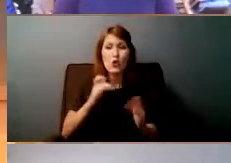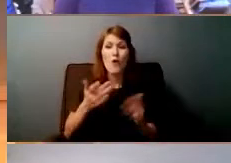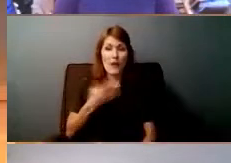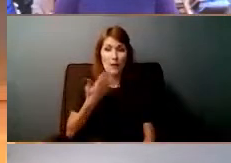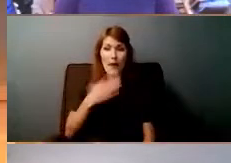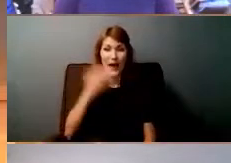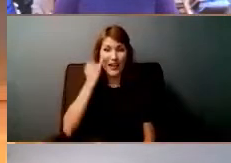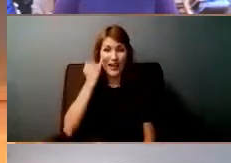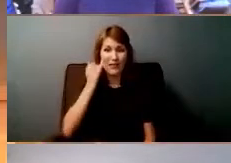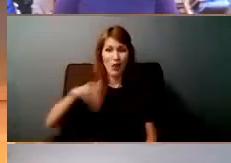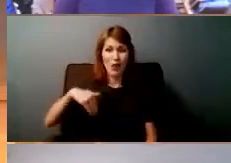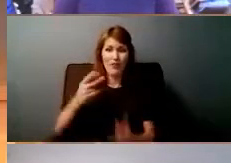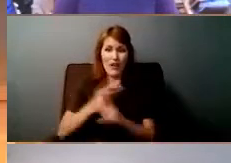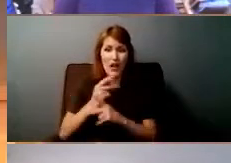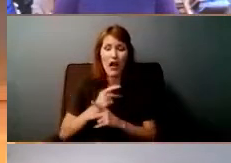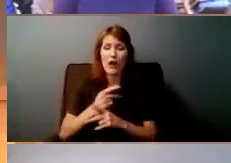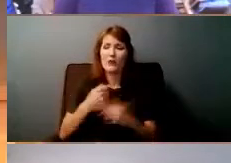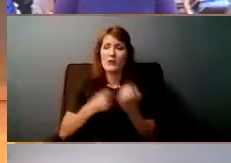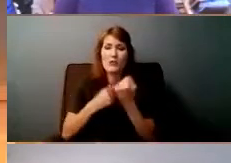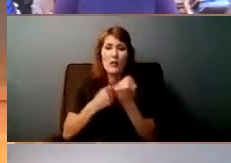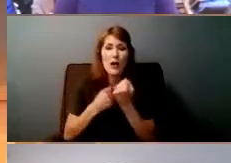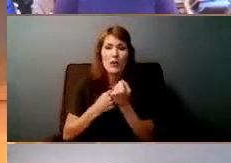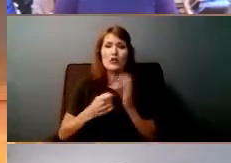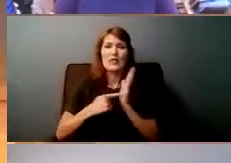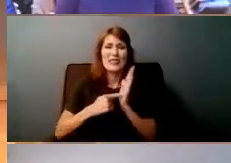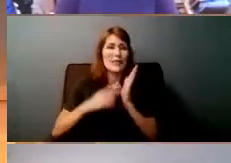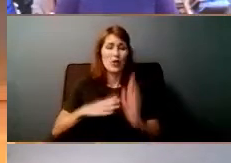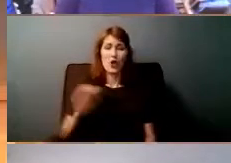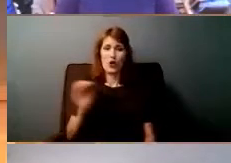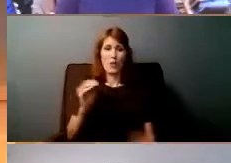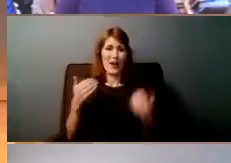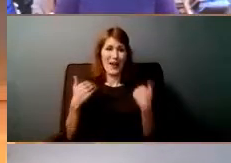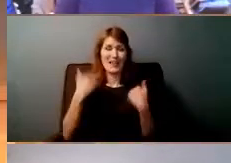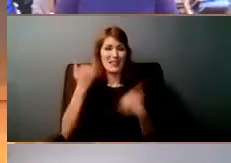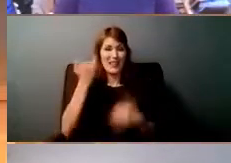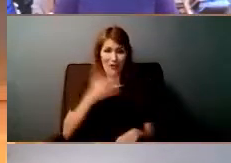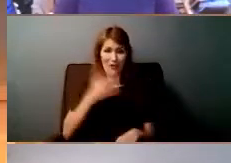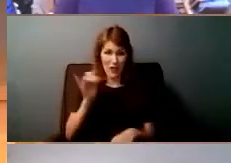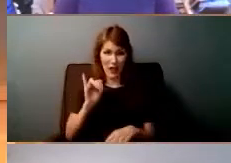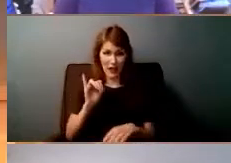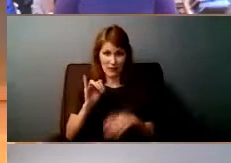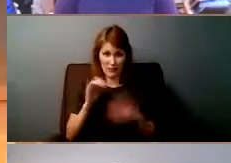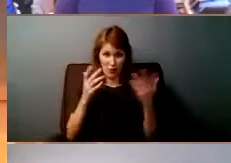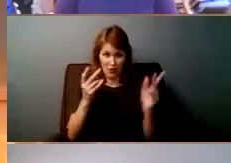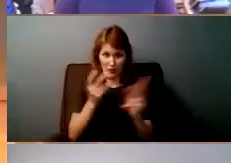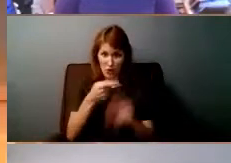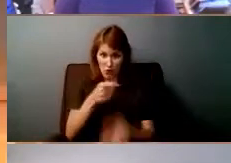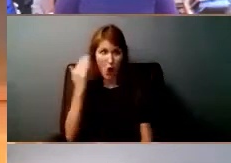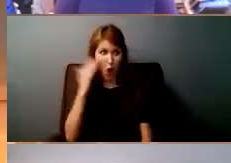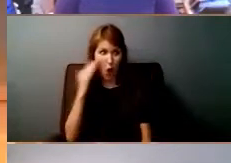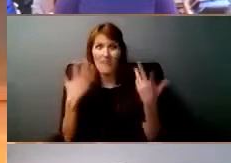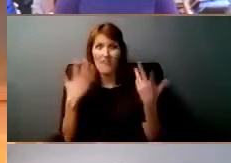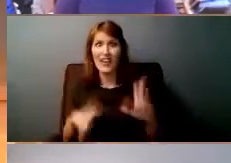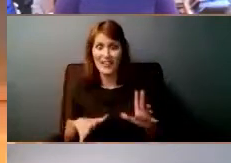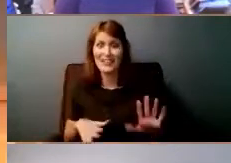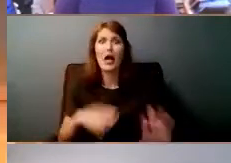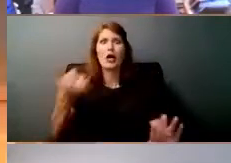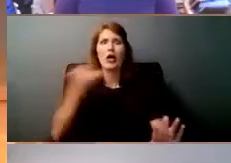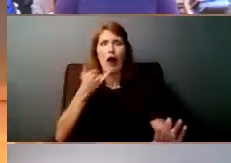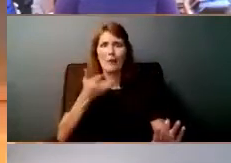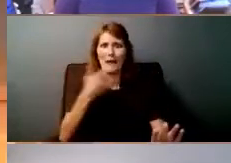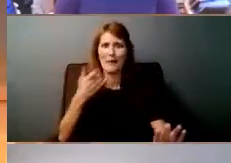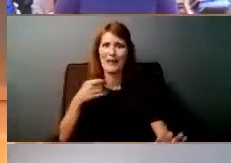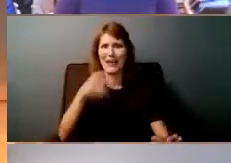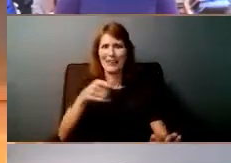and exhibitors. Nobody has. And if you feel like you've really figured it out, please call me, because you probably are sitting on a gold mine.